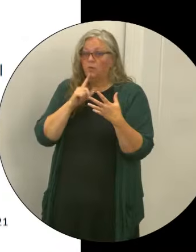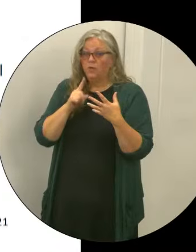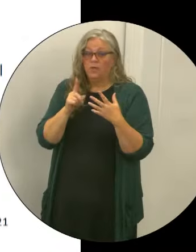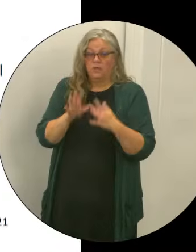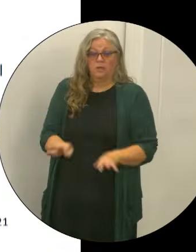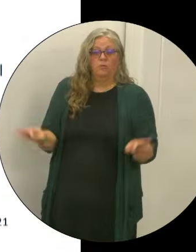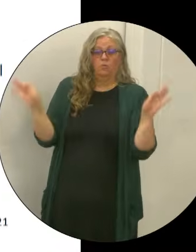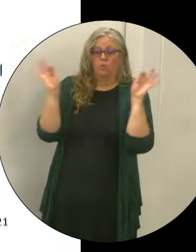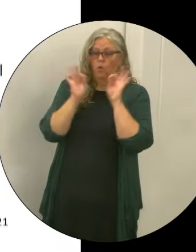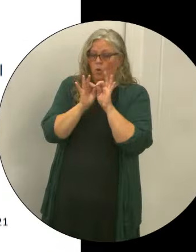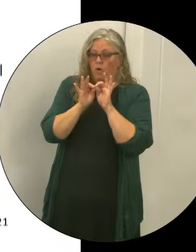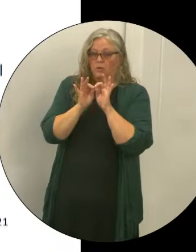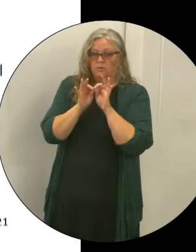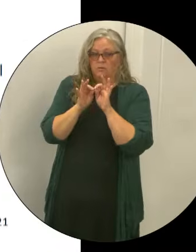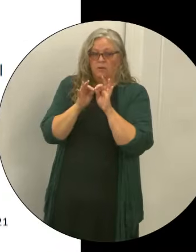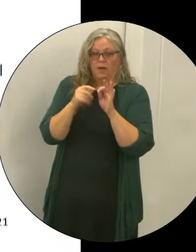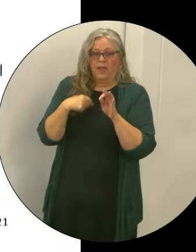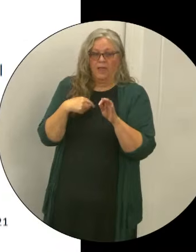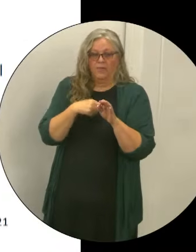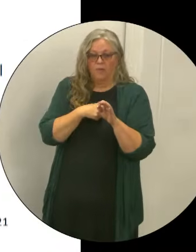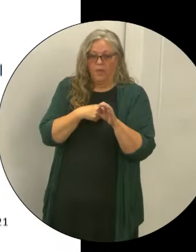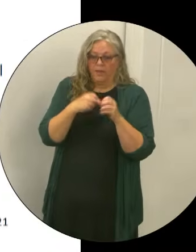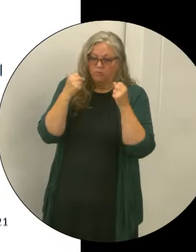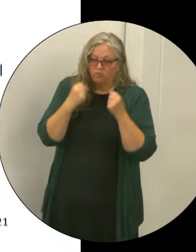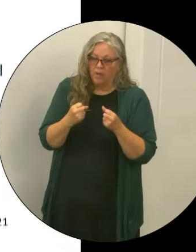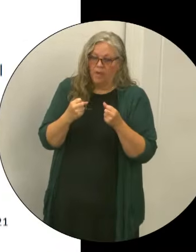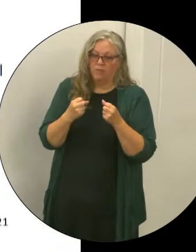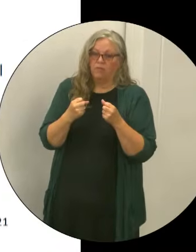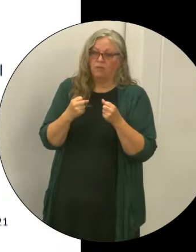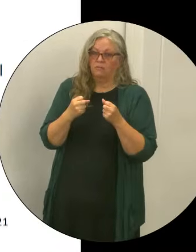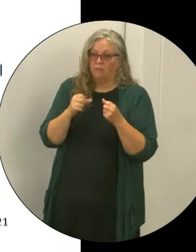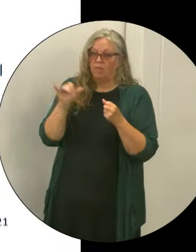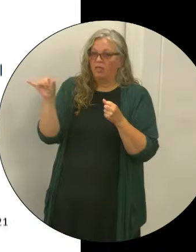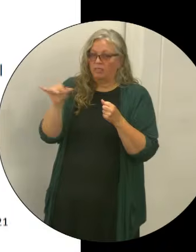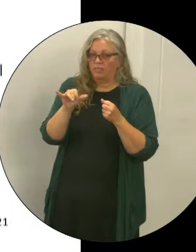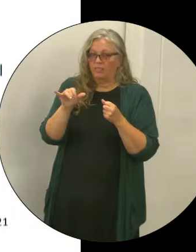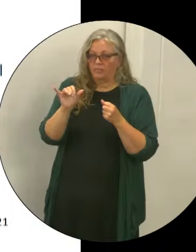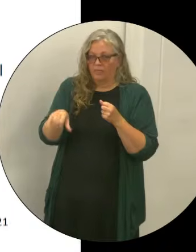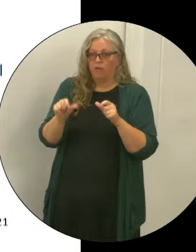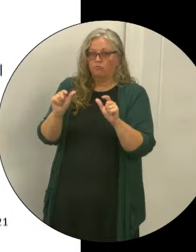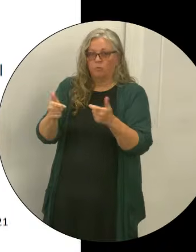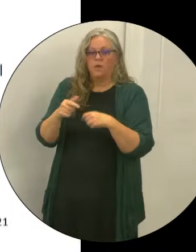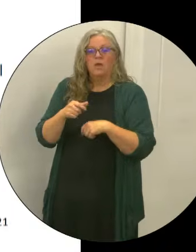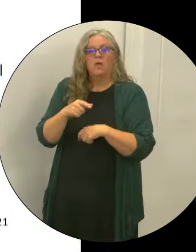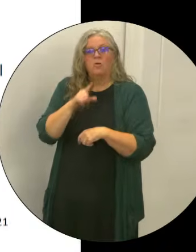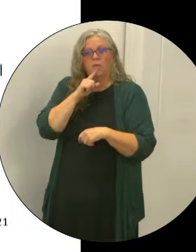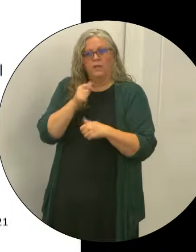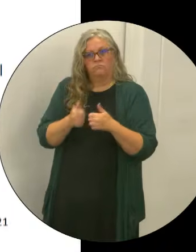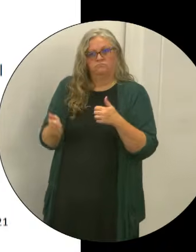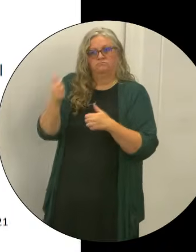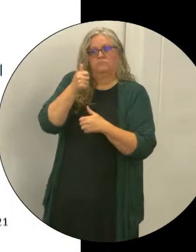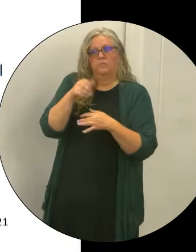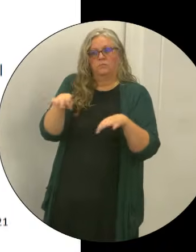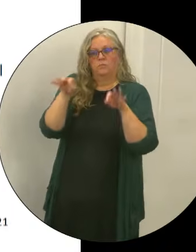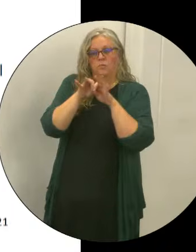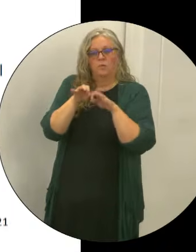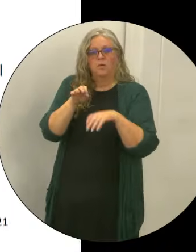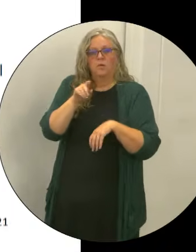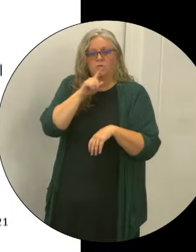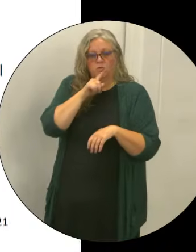incredibly important as we further strengthen this feedback loop. We are making it a priority to increase student town